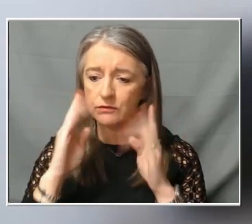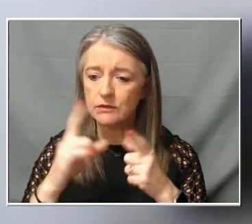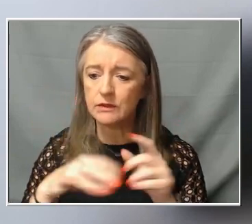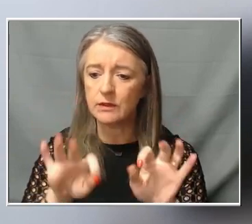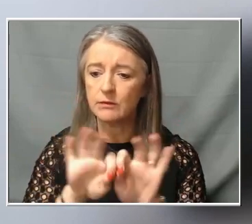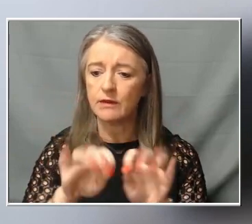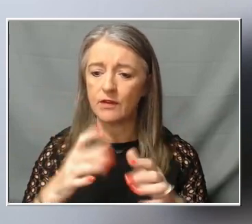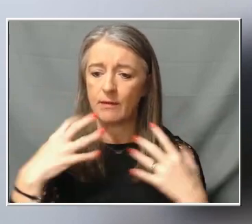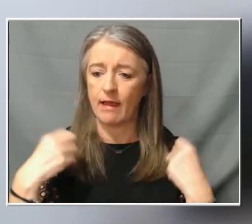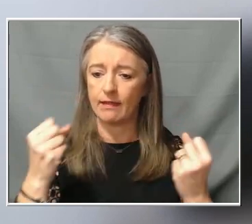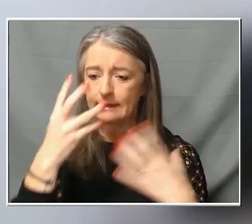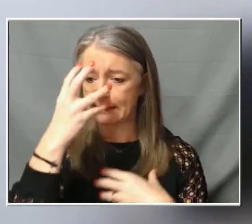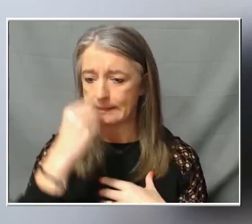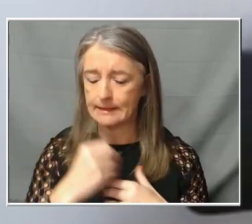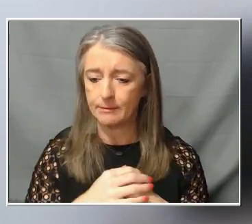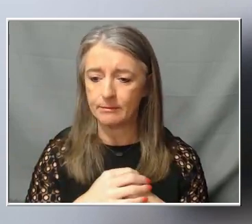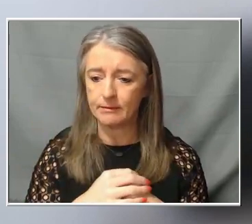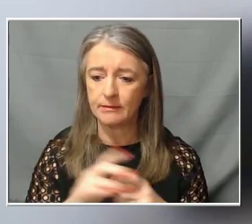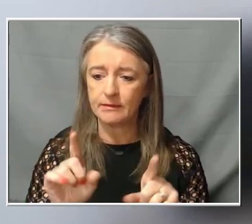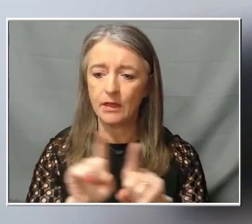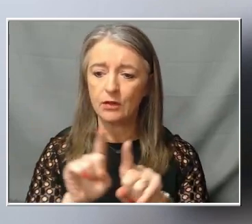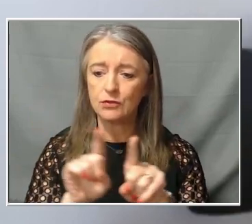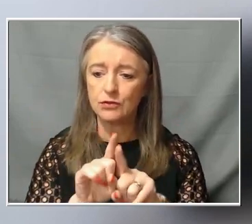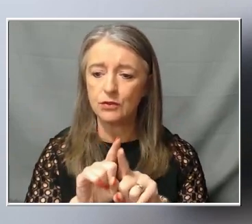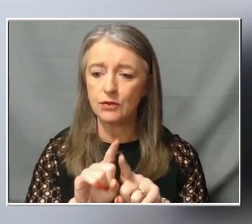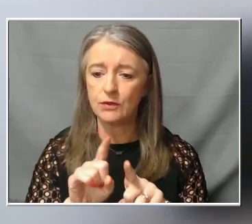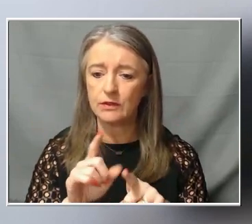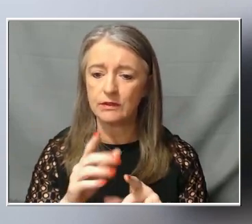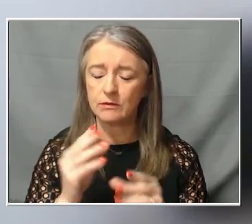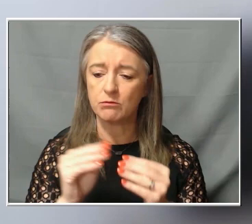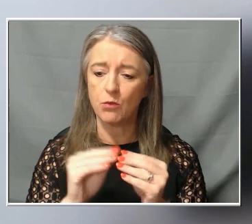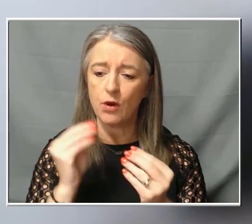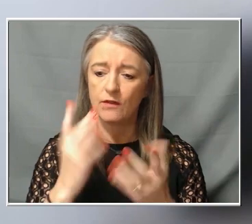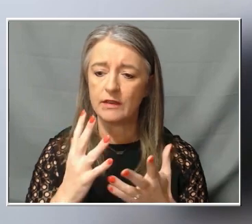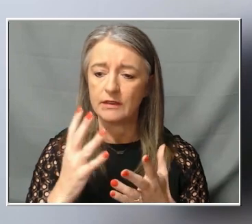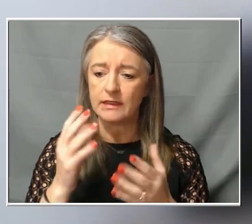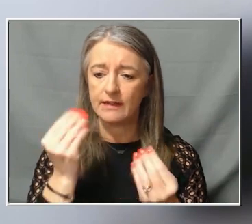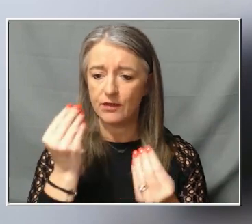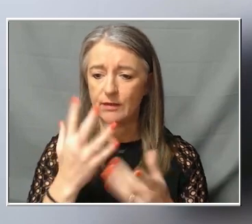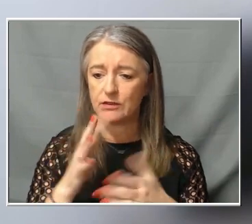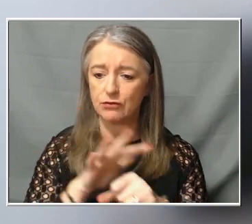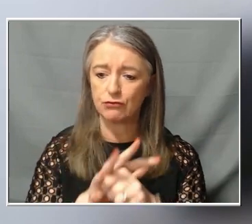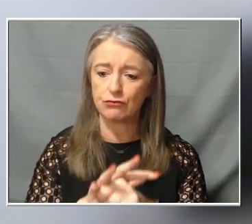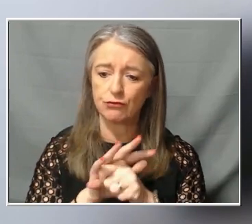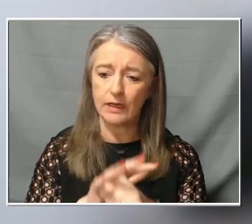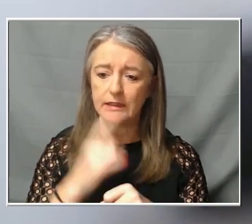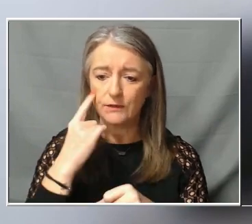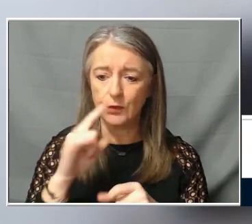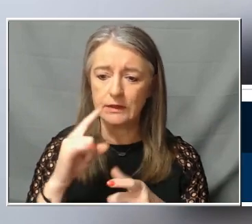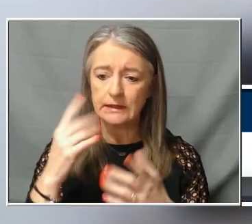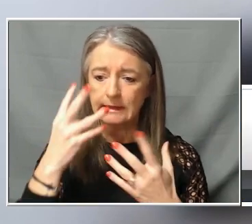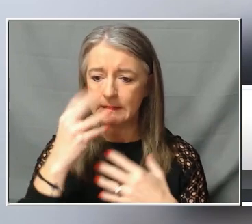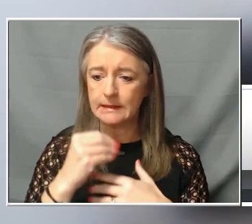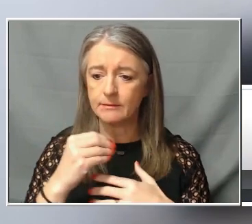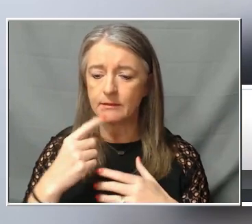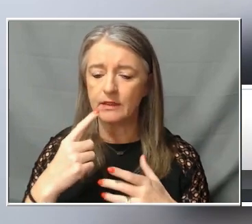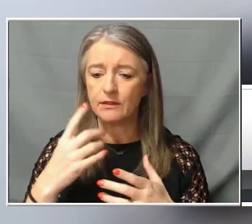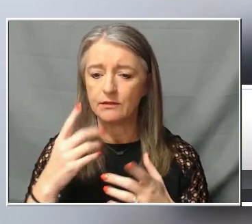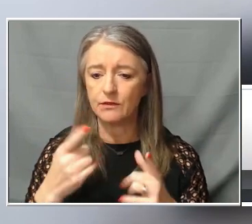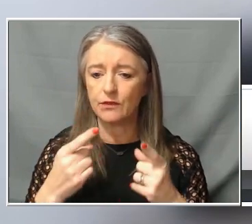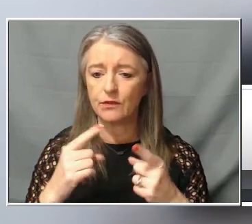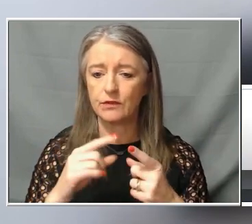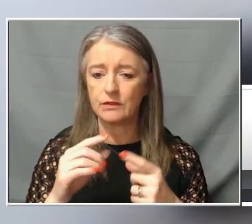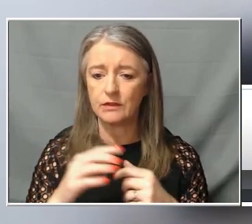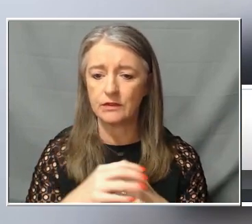from a healthy sleep. And there is increased inflammation and oxidative stress in poor sleep that can further down the line lead